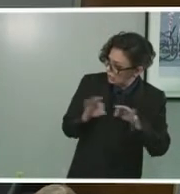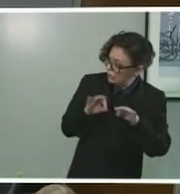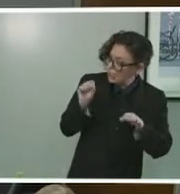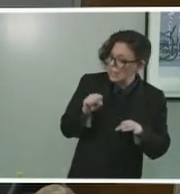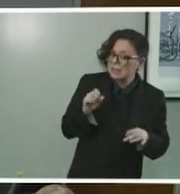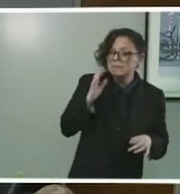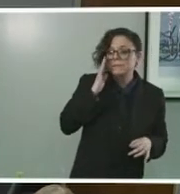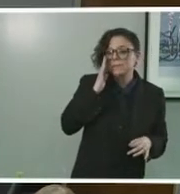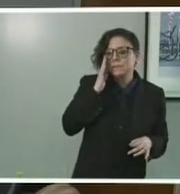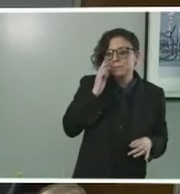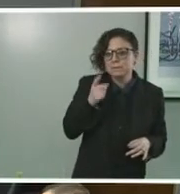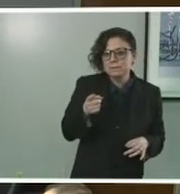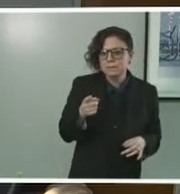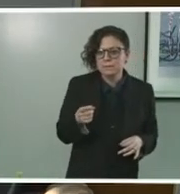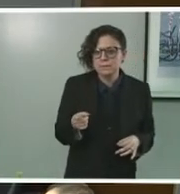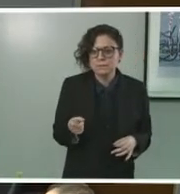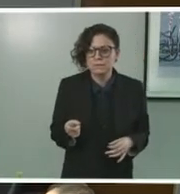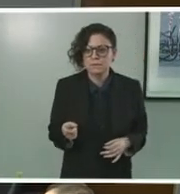I assume,